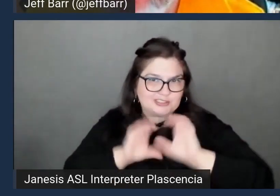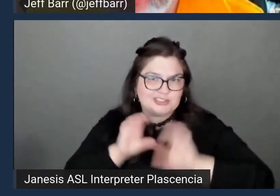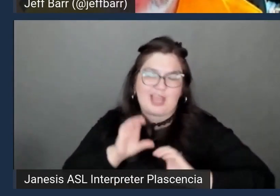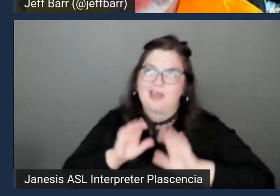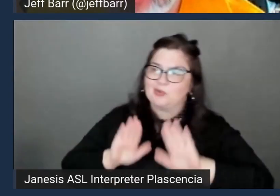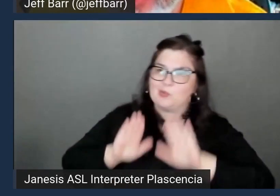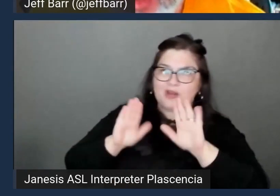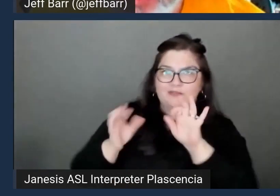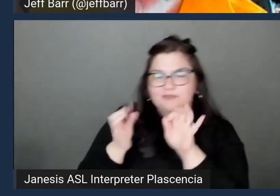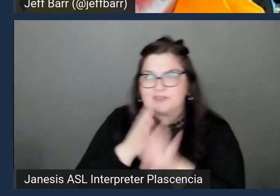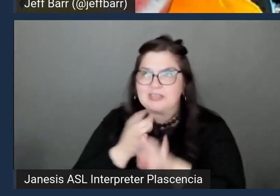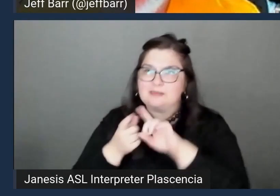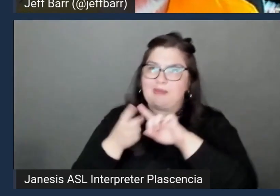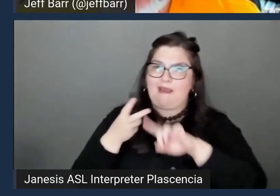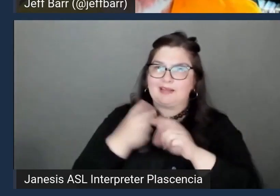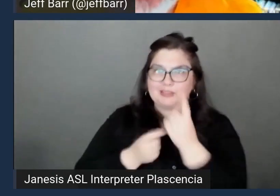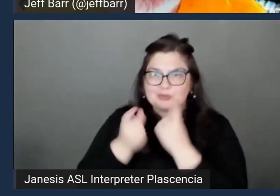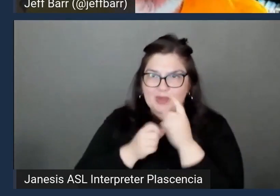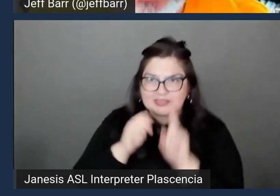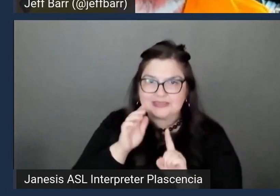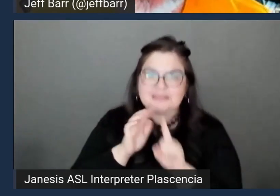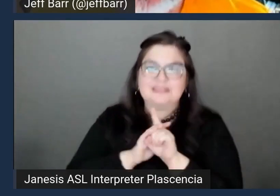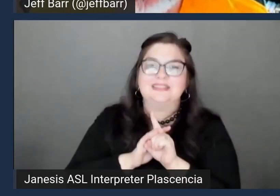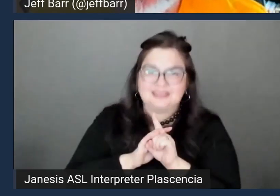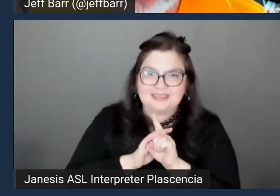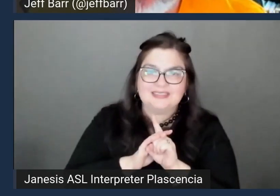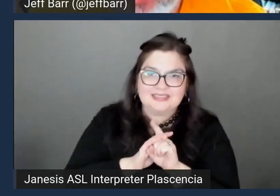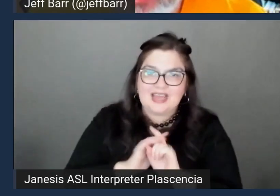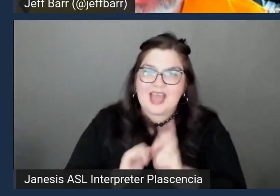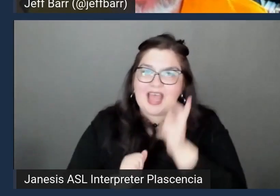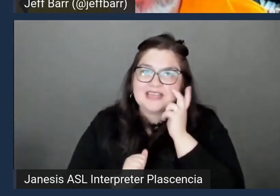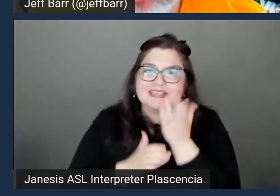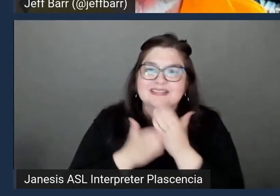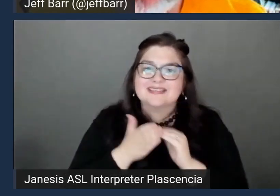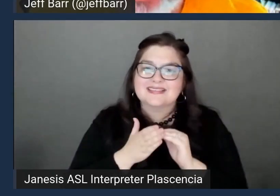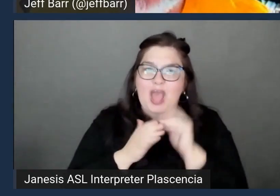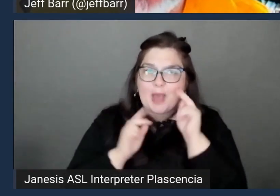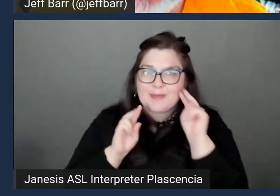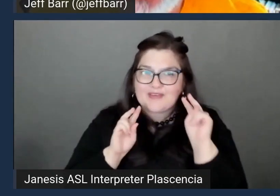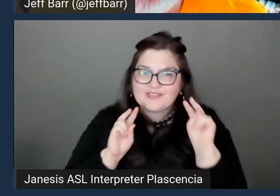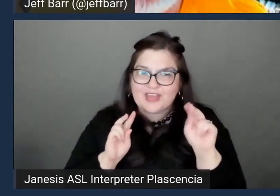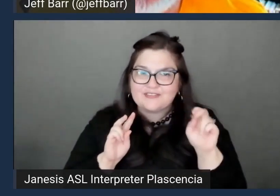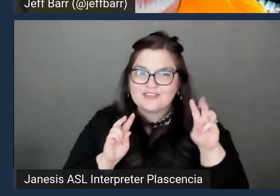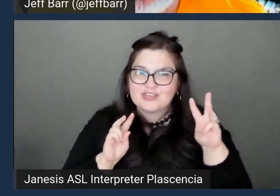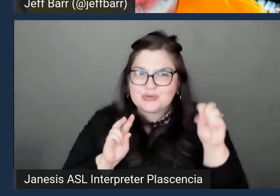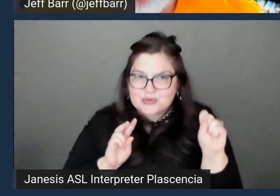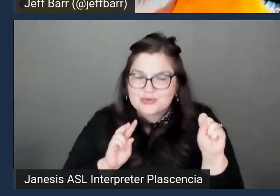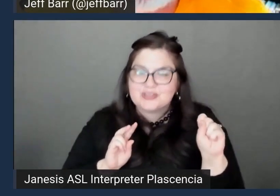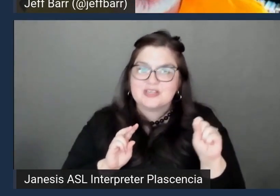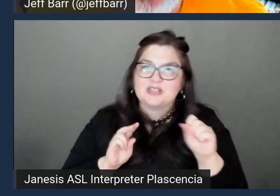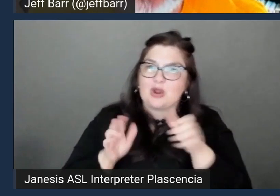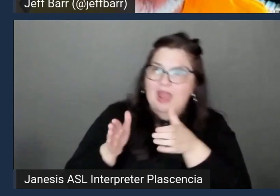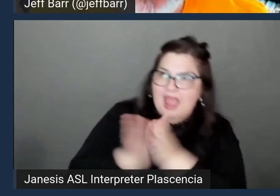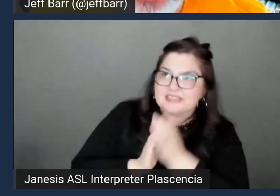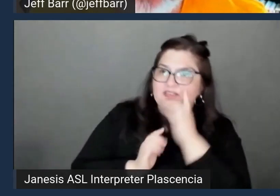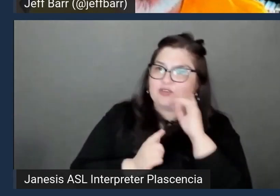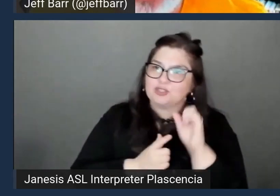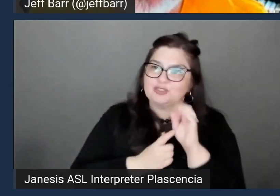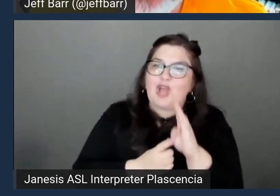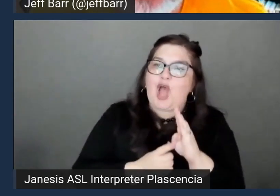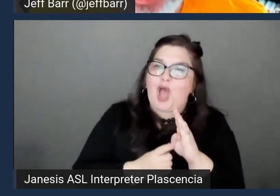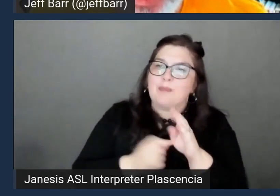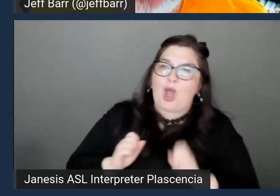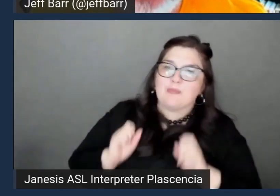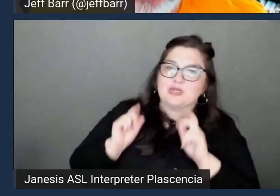in the chat. I see that we've got some of our viewers are asking about job opportunities at AWS and